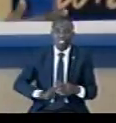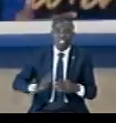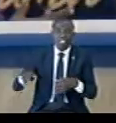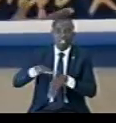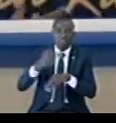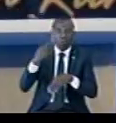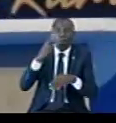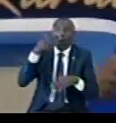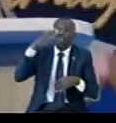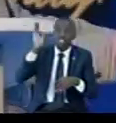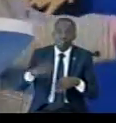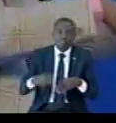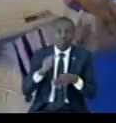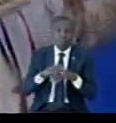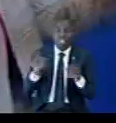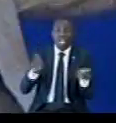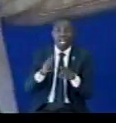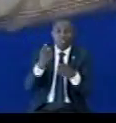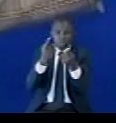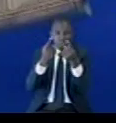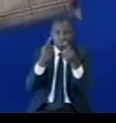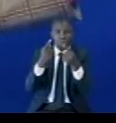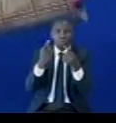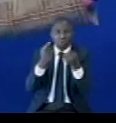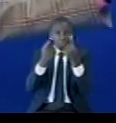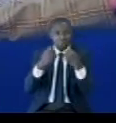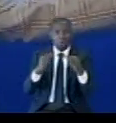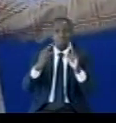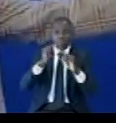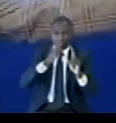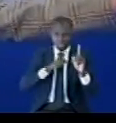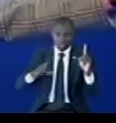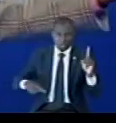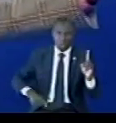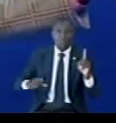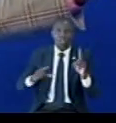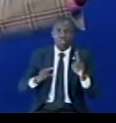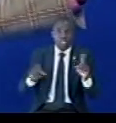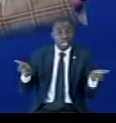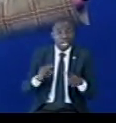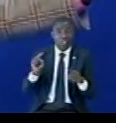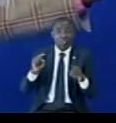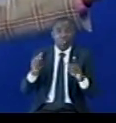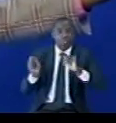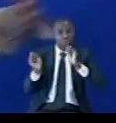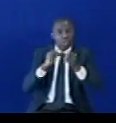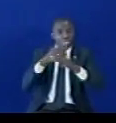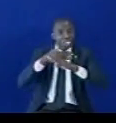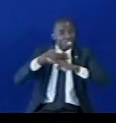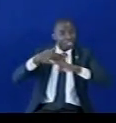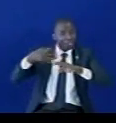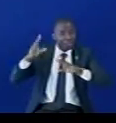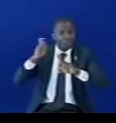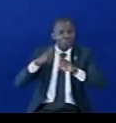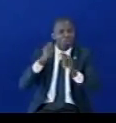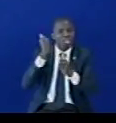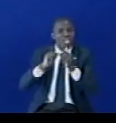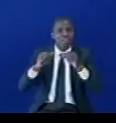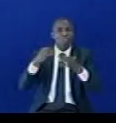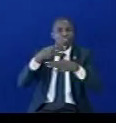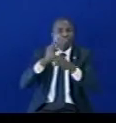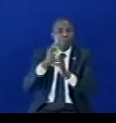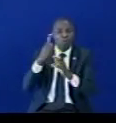of evil. As you stretch your hand to him, as you turn away from every form